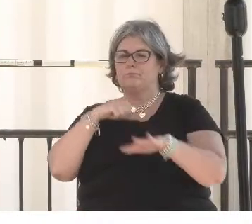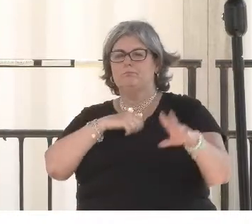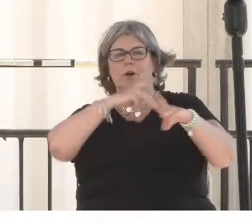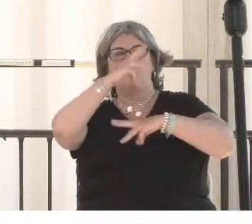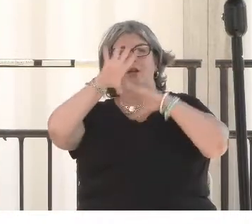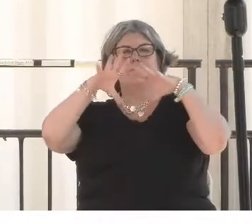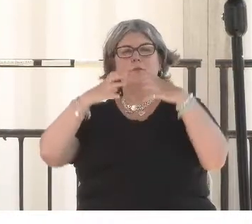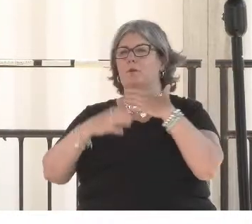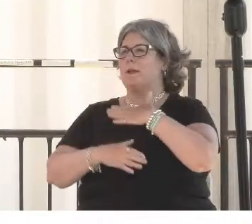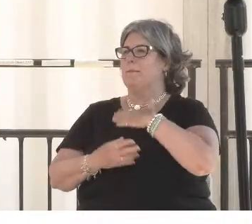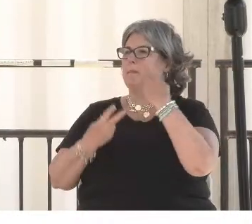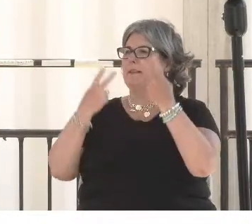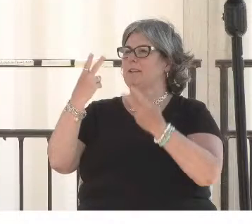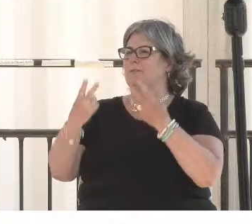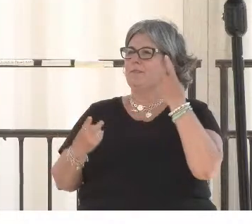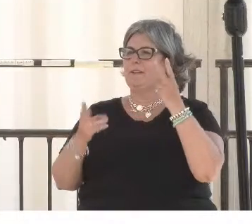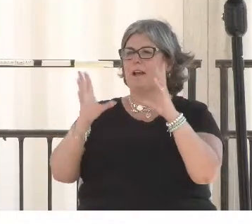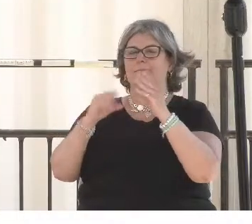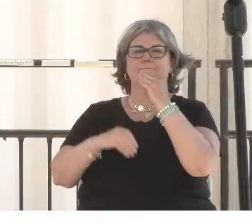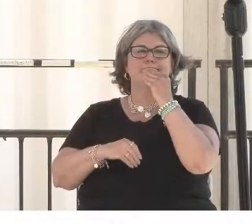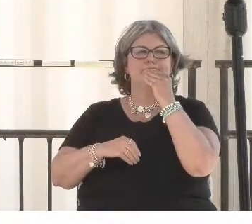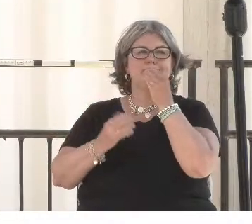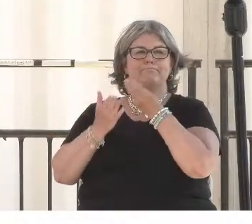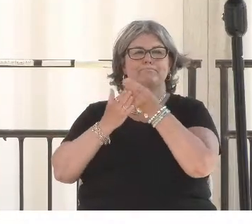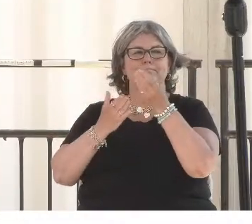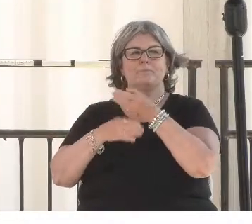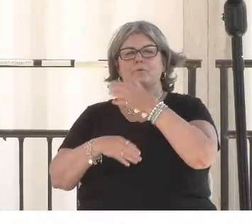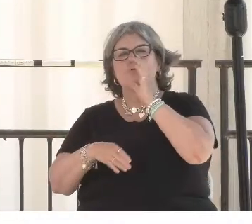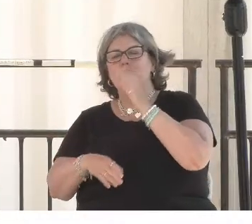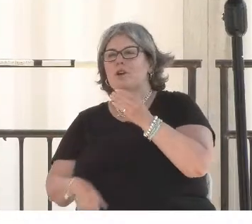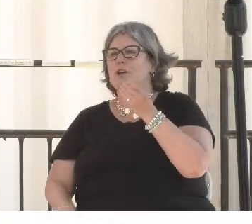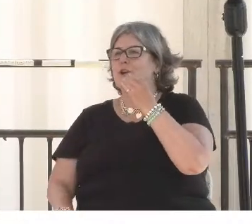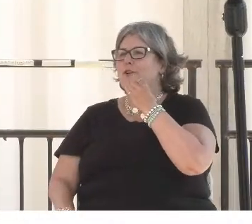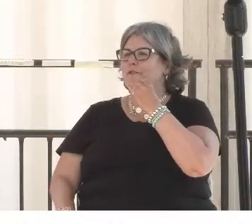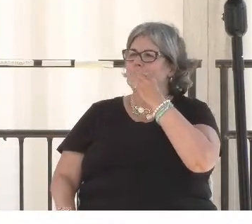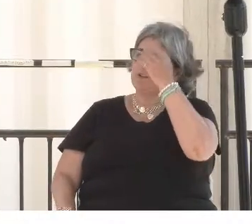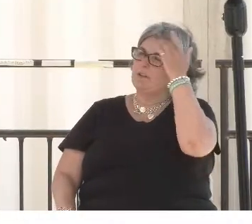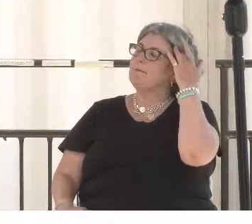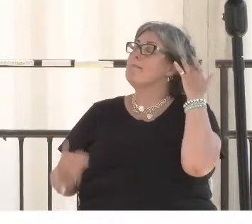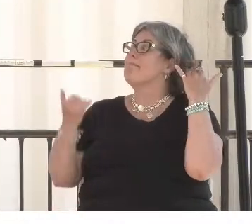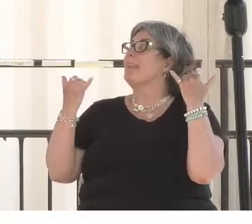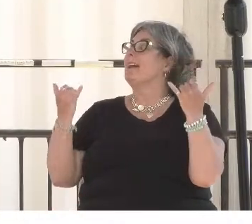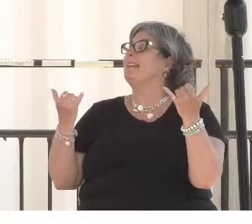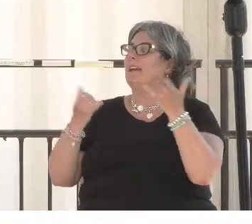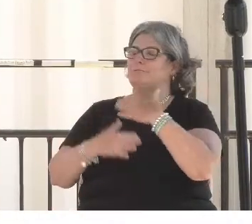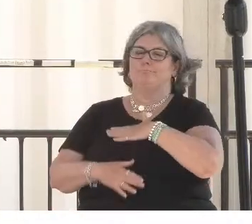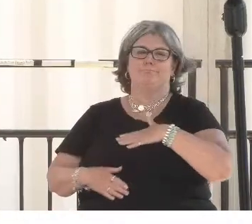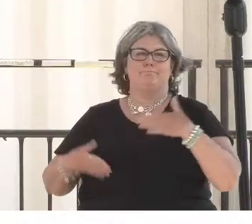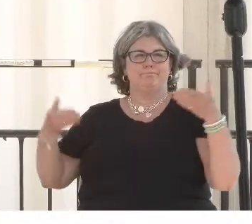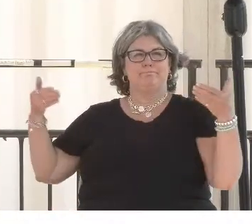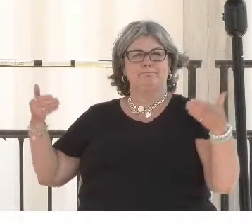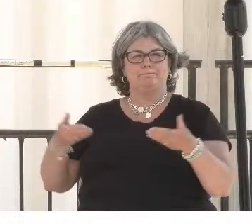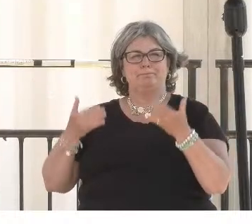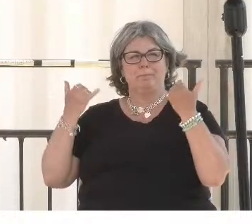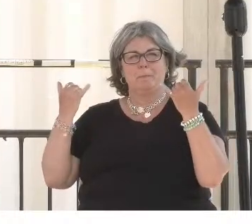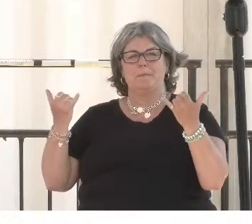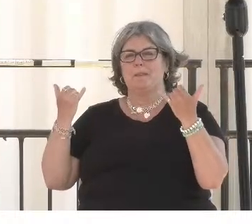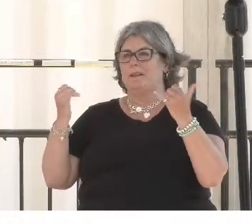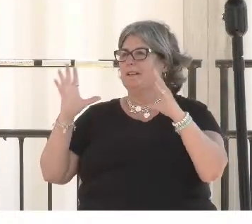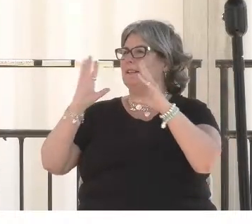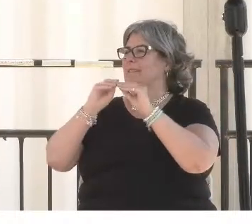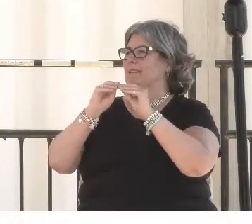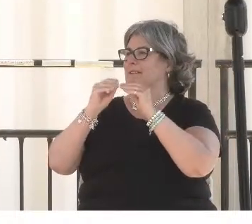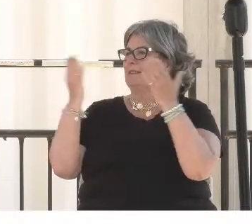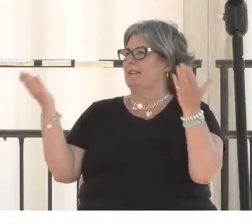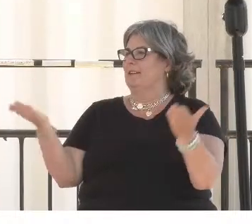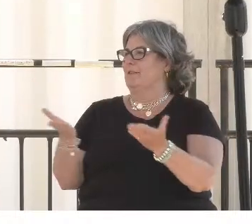the world, and please visit one of our concession stands for a drink or snack. And now it is my pleasure to introduce the session